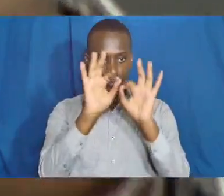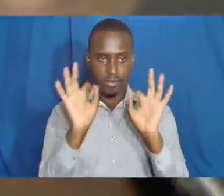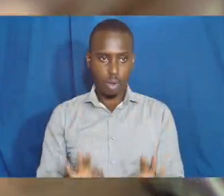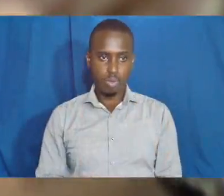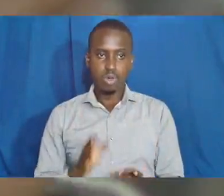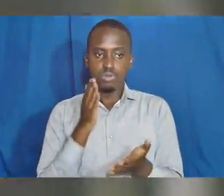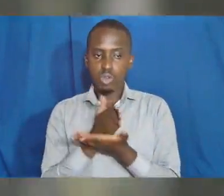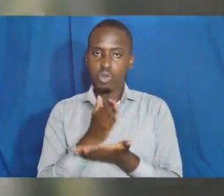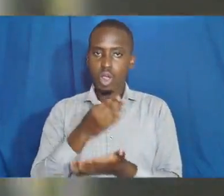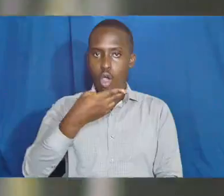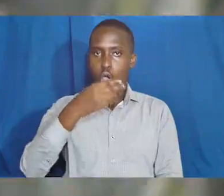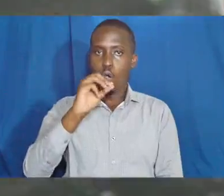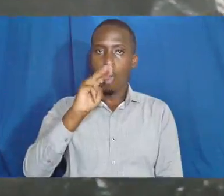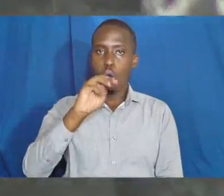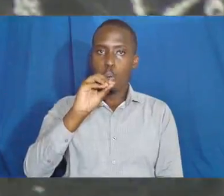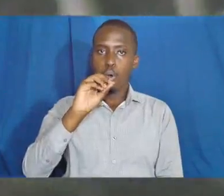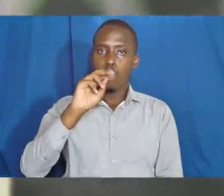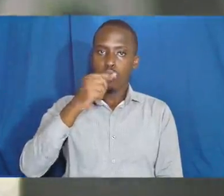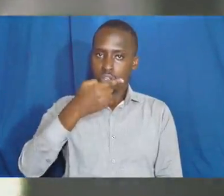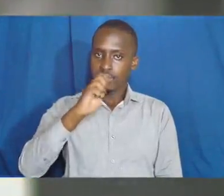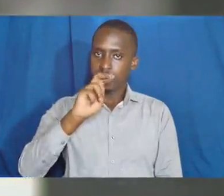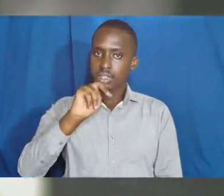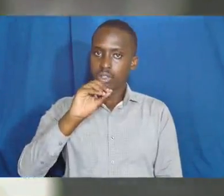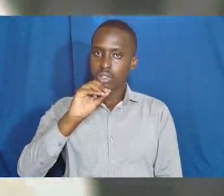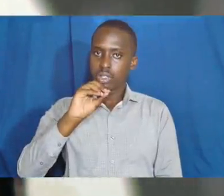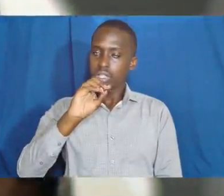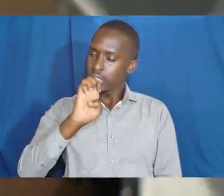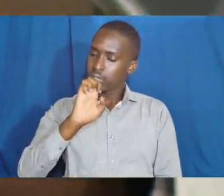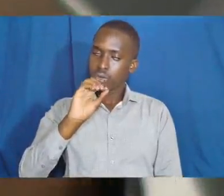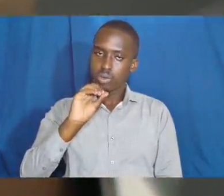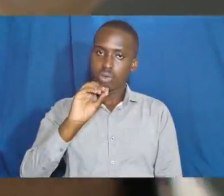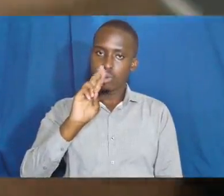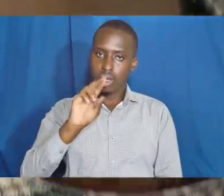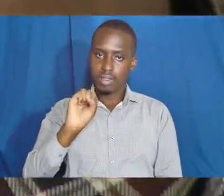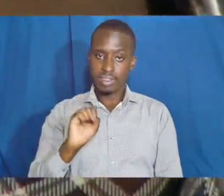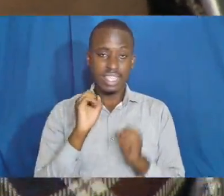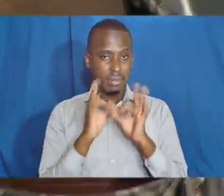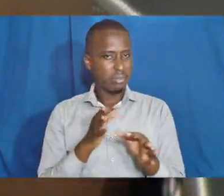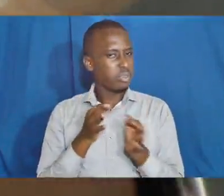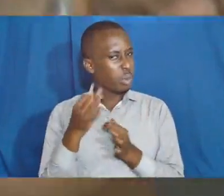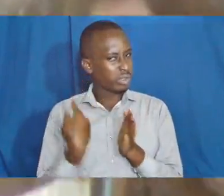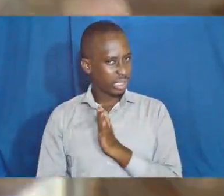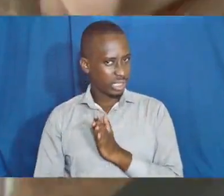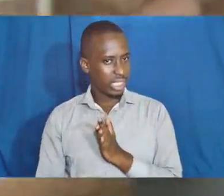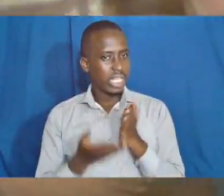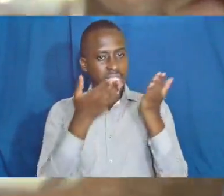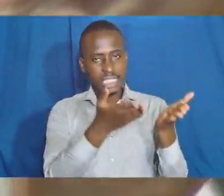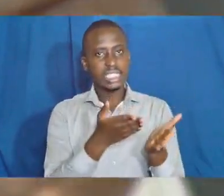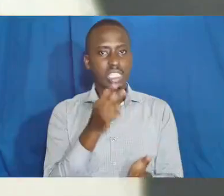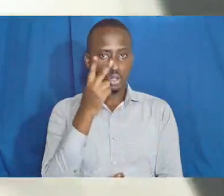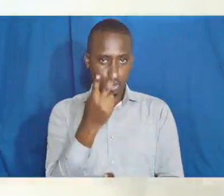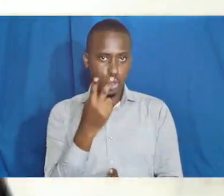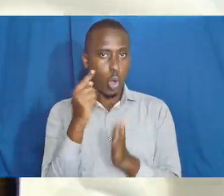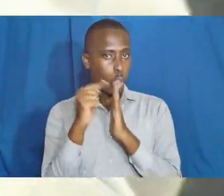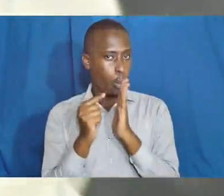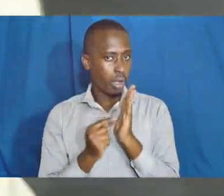a homogeneous. What do we mean by homogeneous? A homogeneous, these two components,